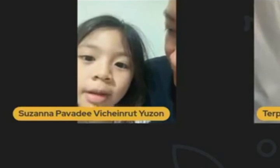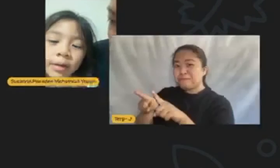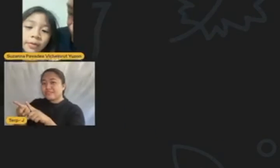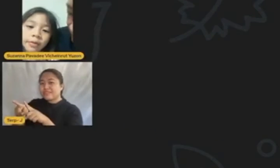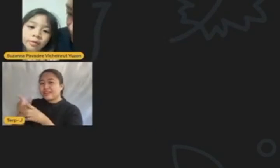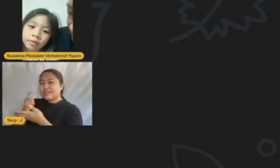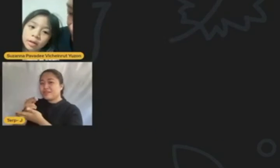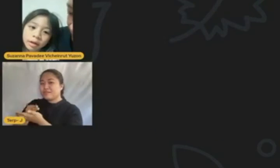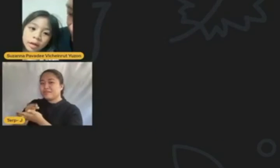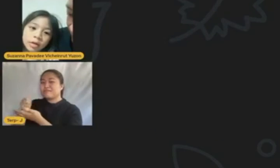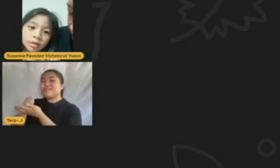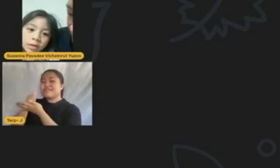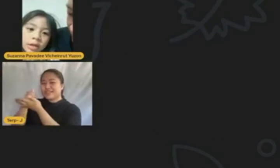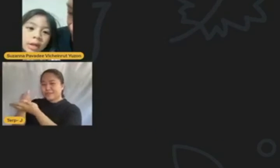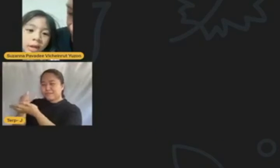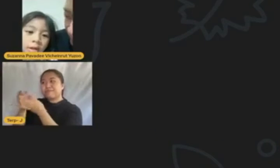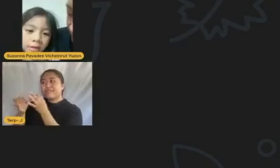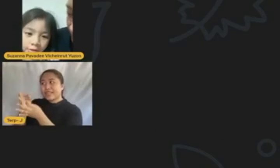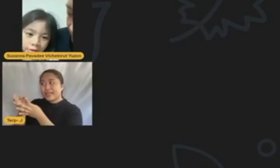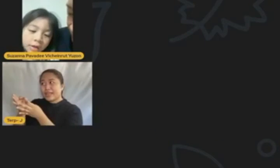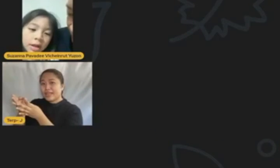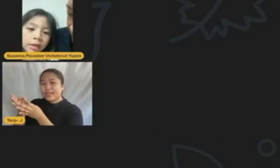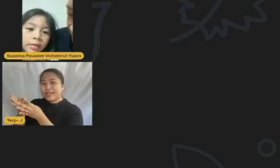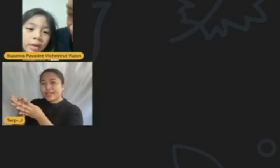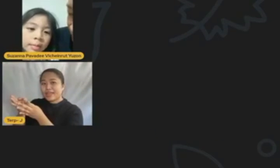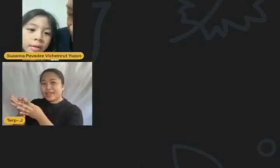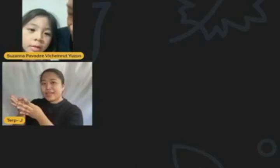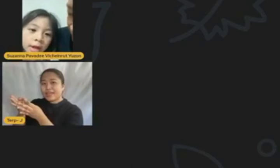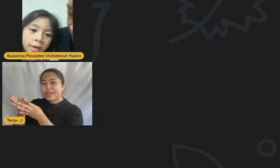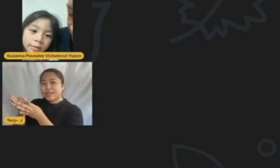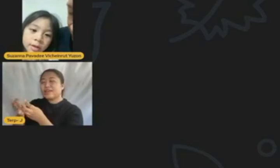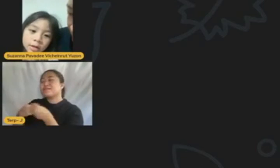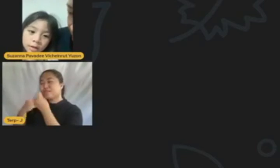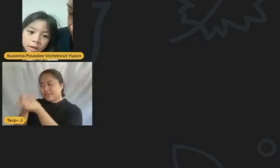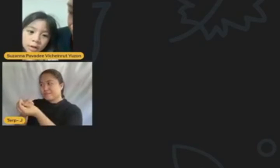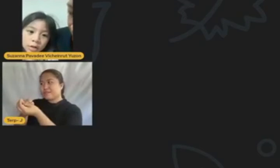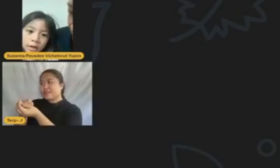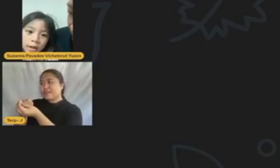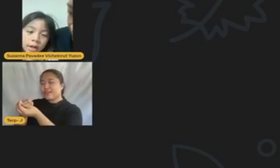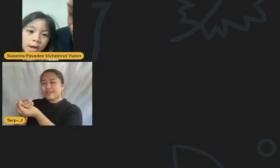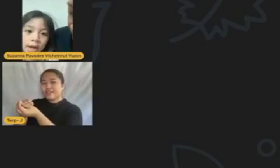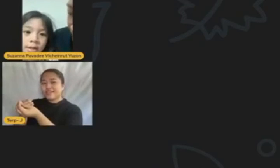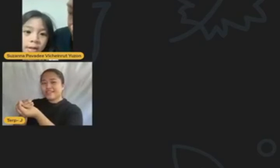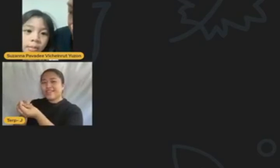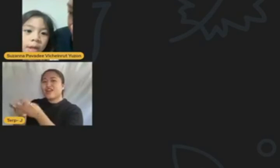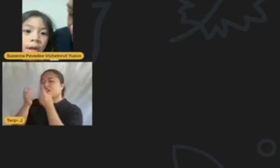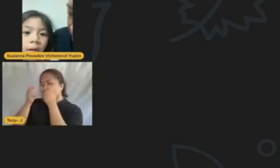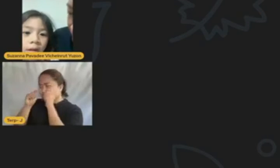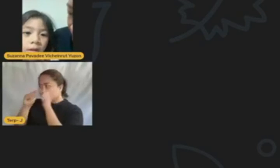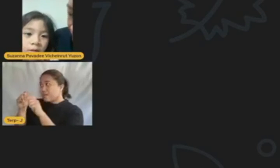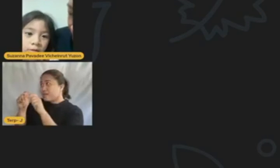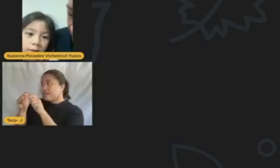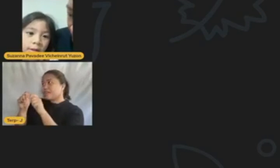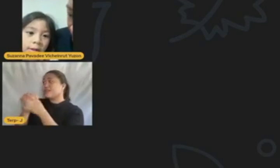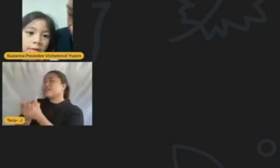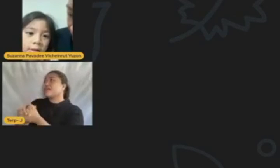if you just give up. You have to try and ask them to do